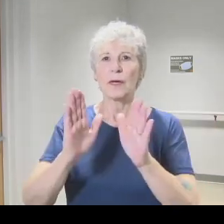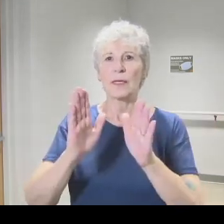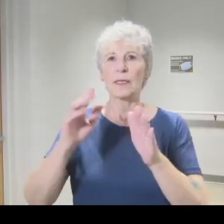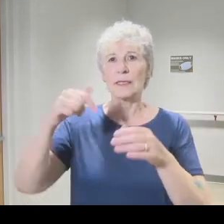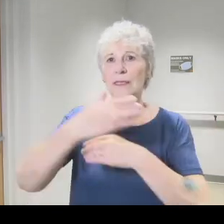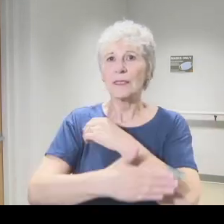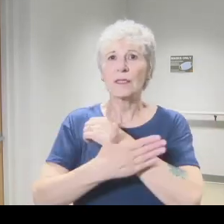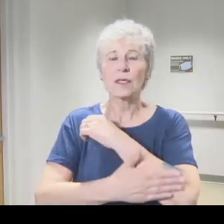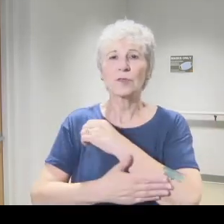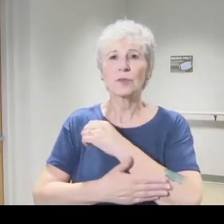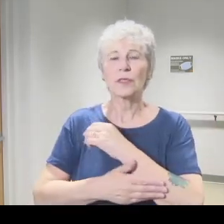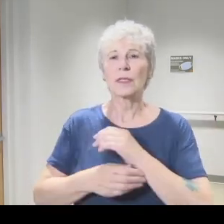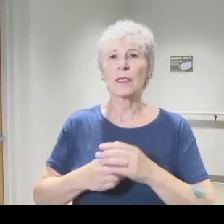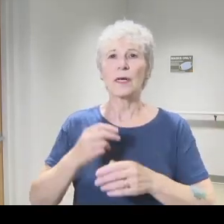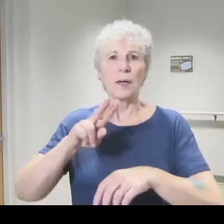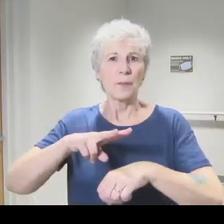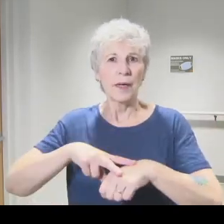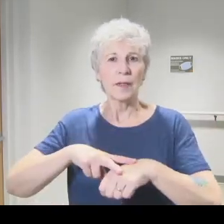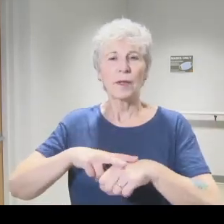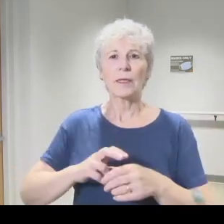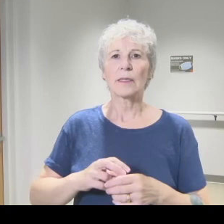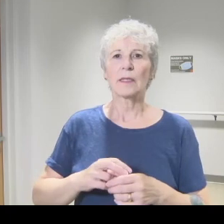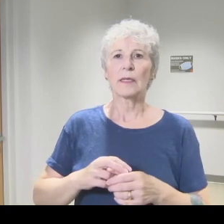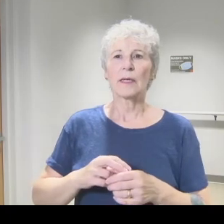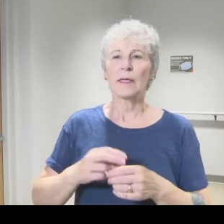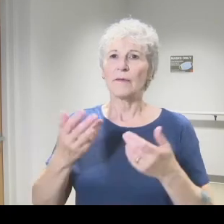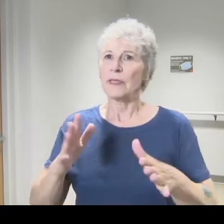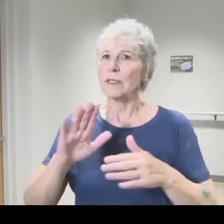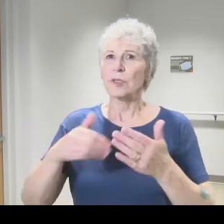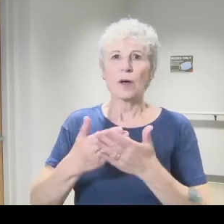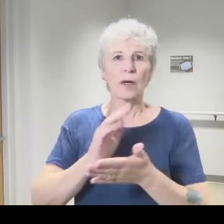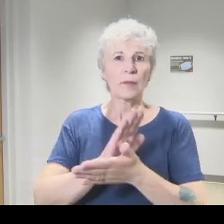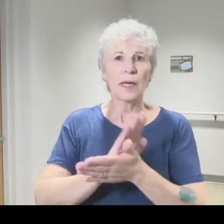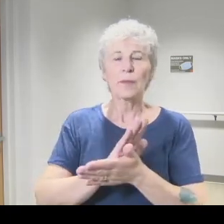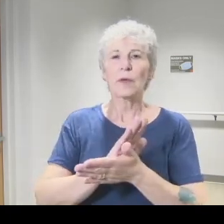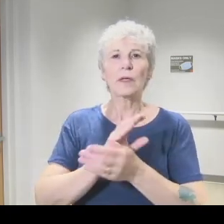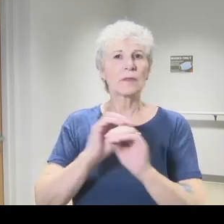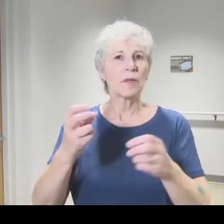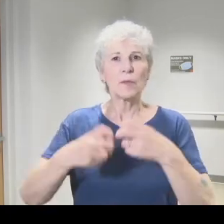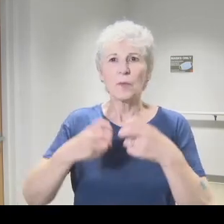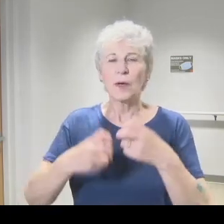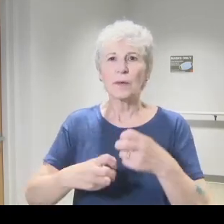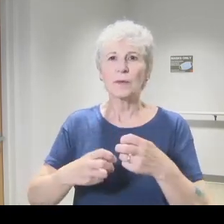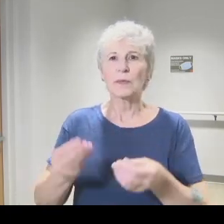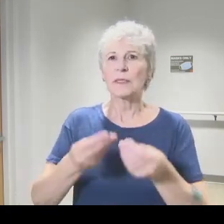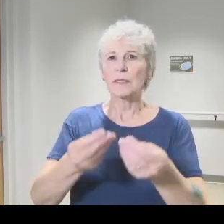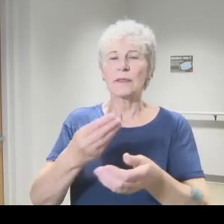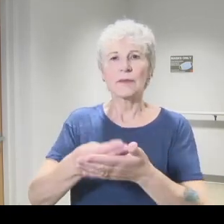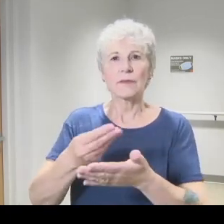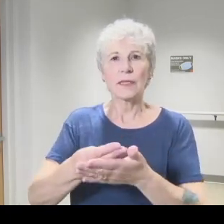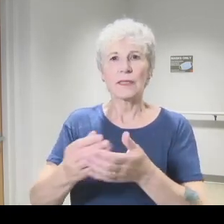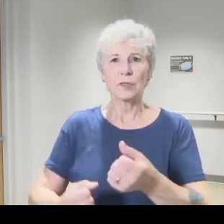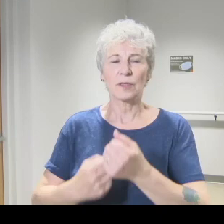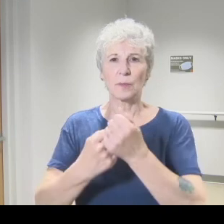where they're going, Lord, that you would have their paperwork go through smoothly, you would provide financial support that's needed, Lord, that